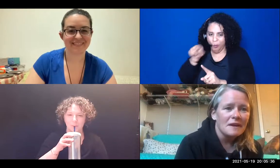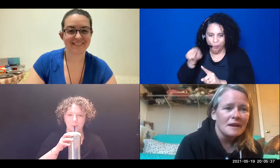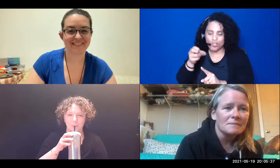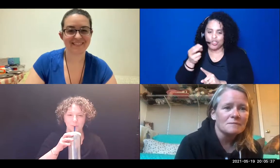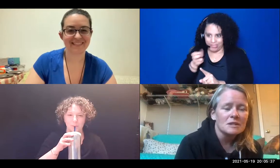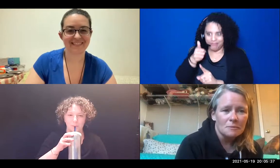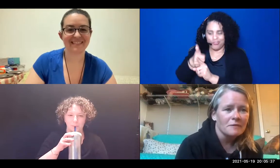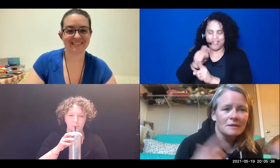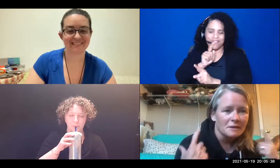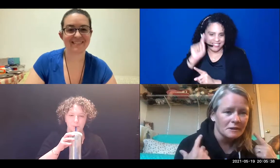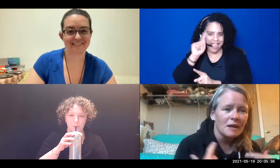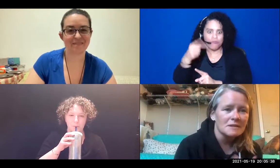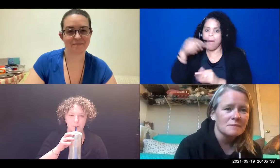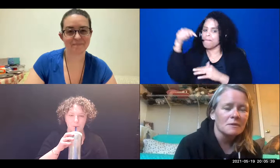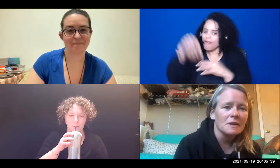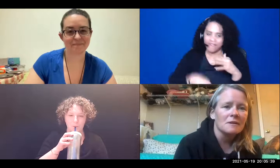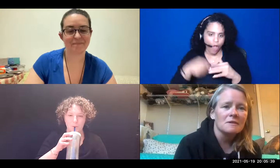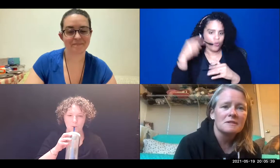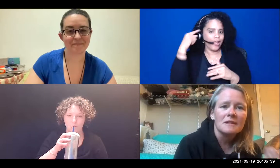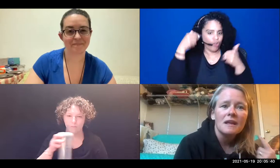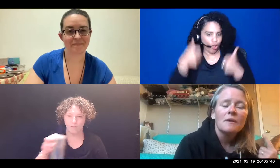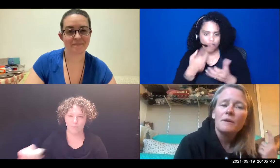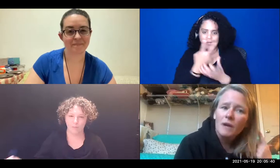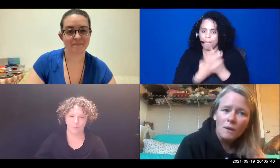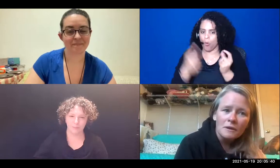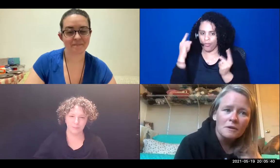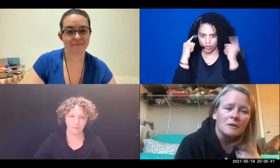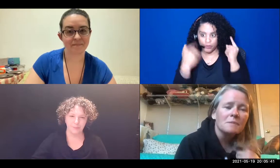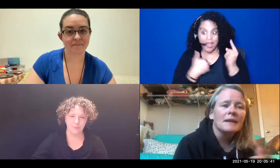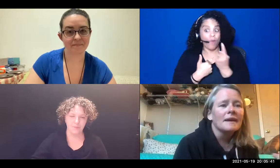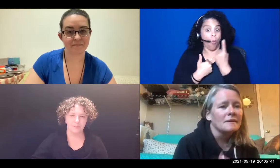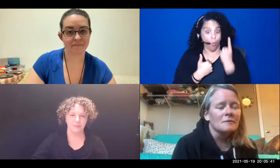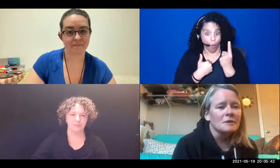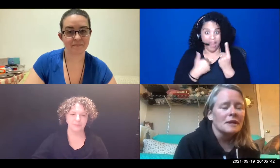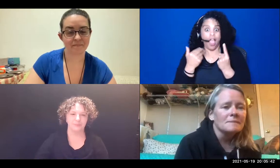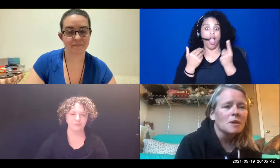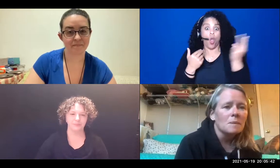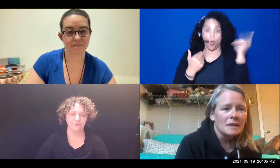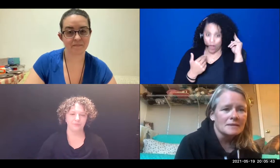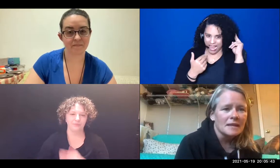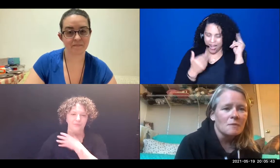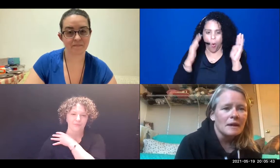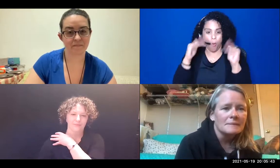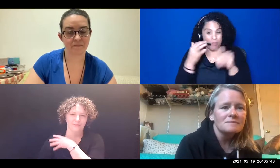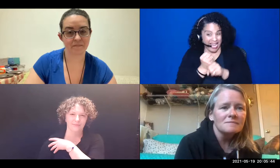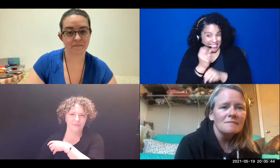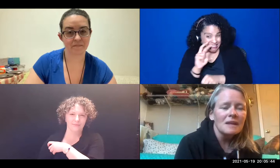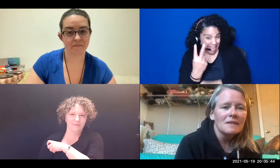deaf. She's got profound hearing loss in both ears. And we've got one cochlear implant, and we're hoping to